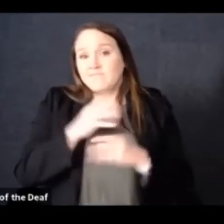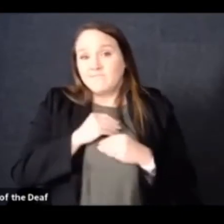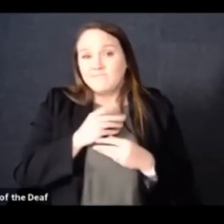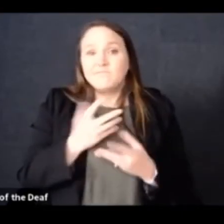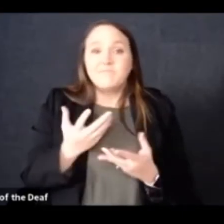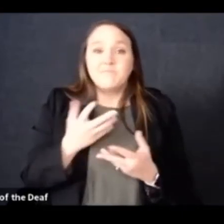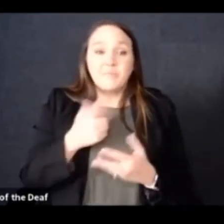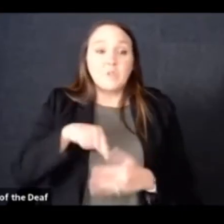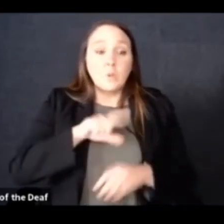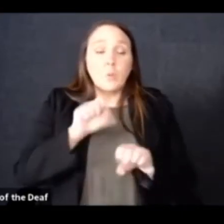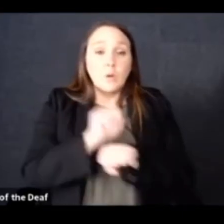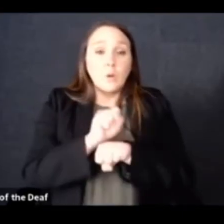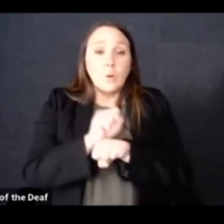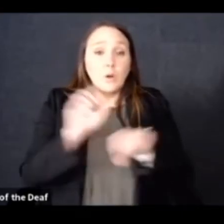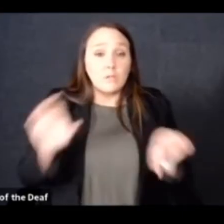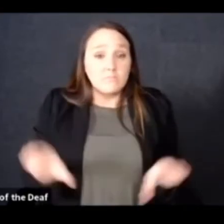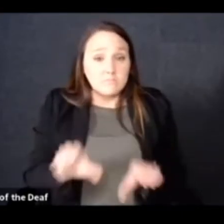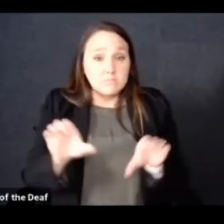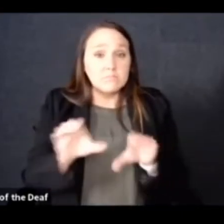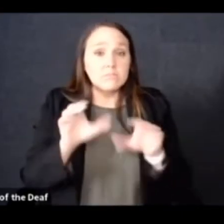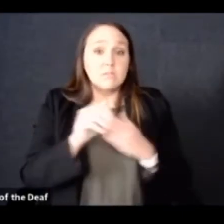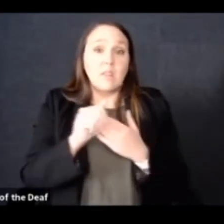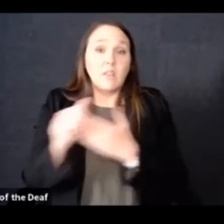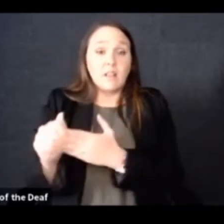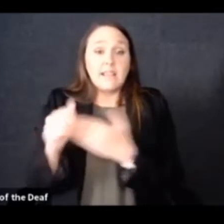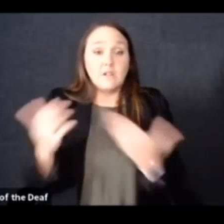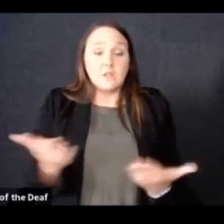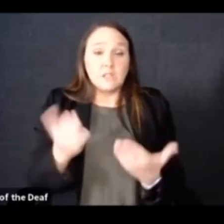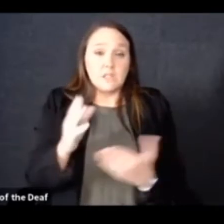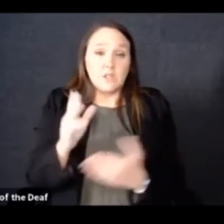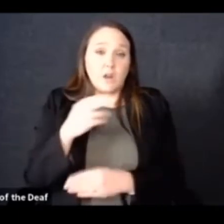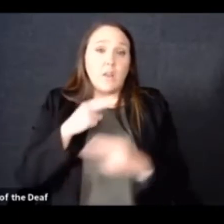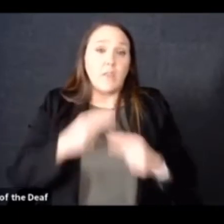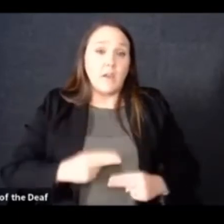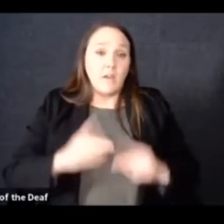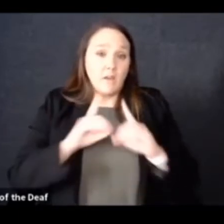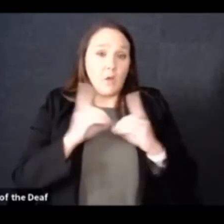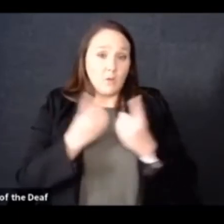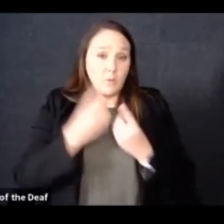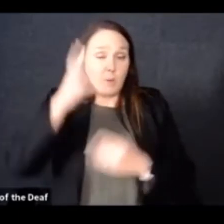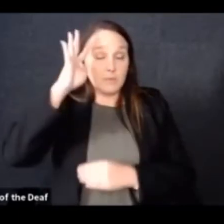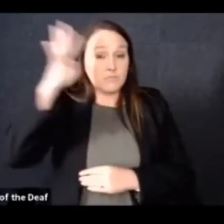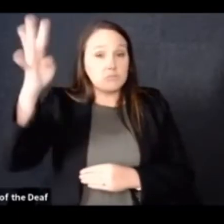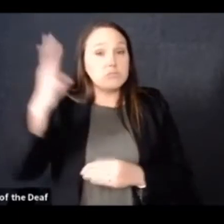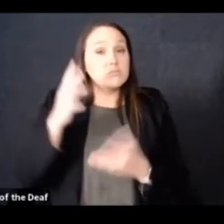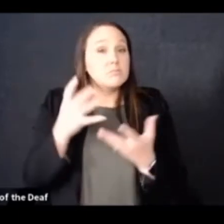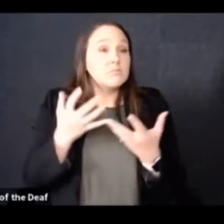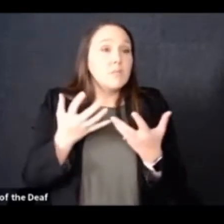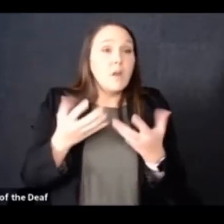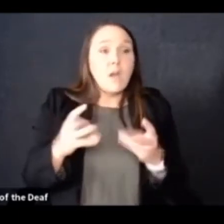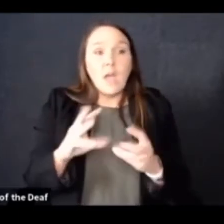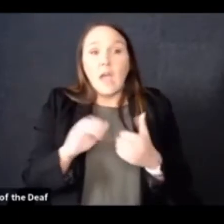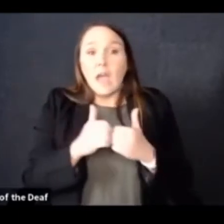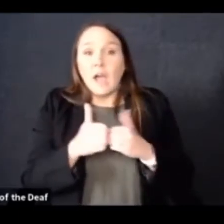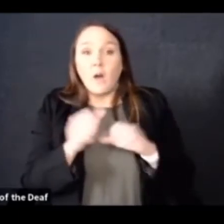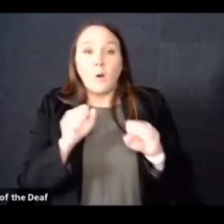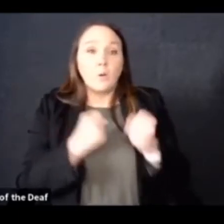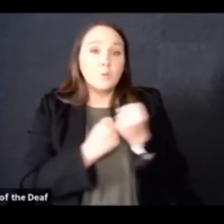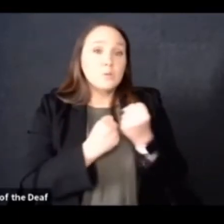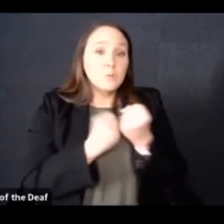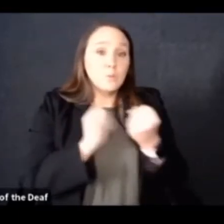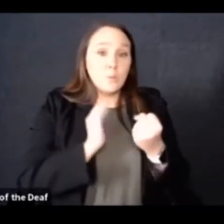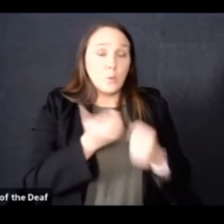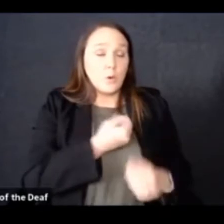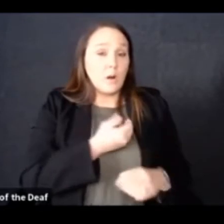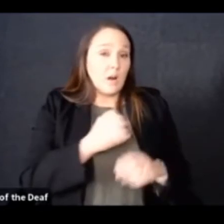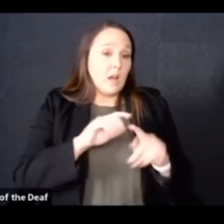working actively as leadership here at the health department to come up with creative ways to support all of our team as we